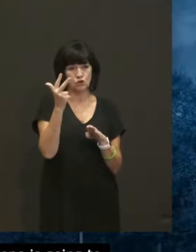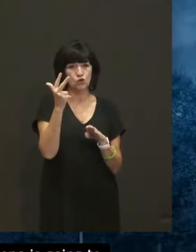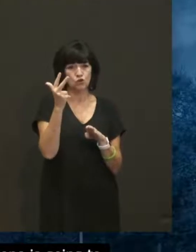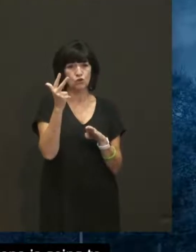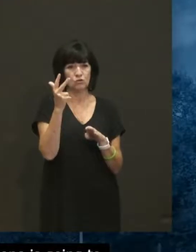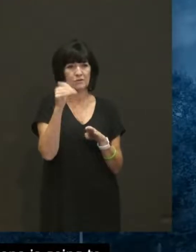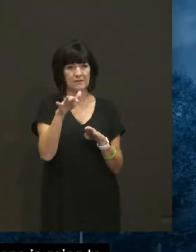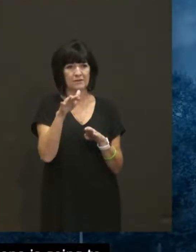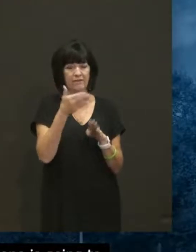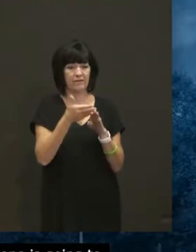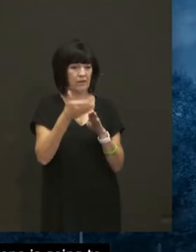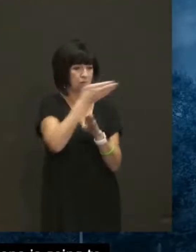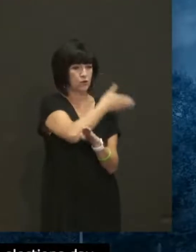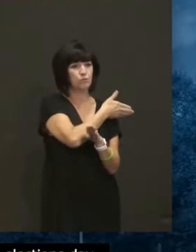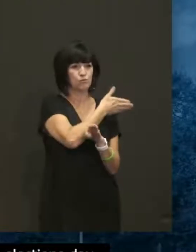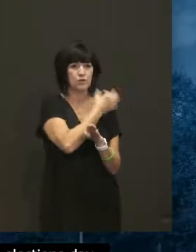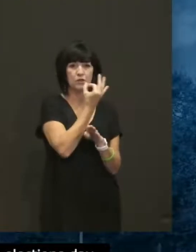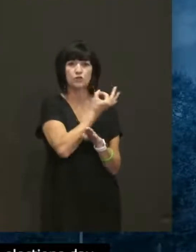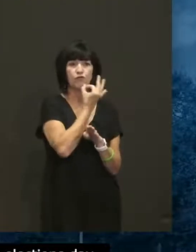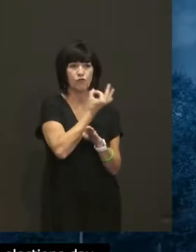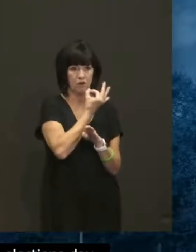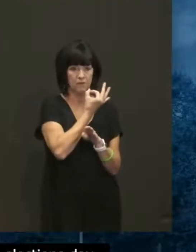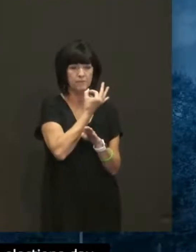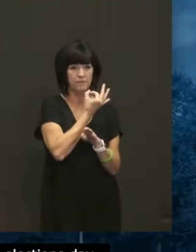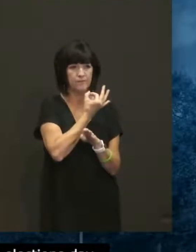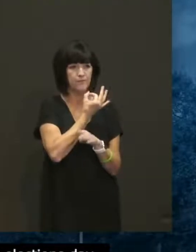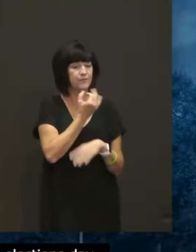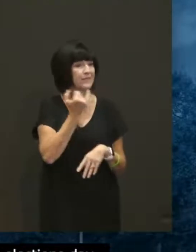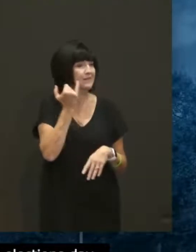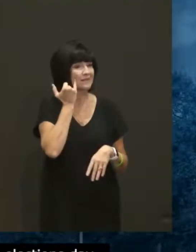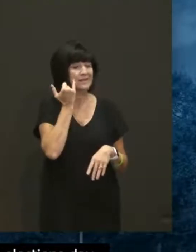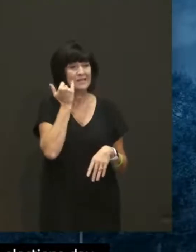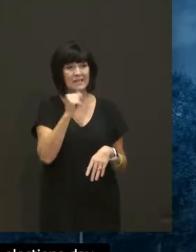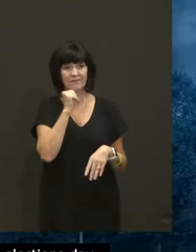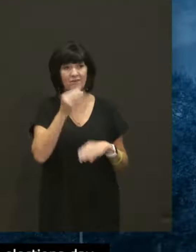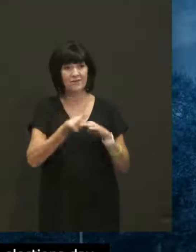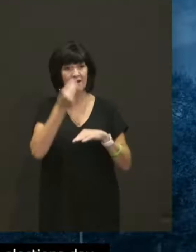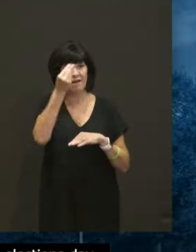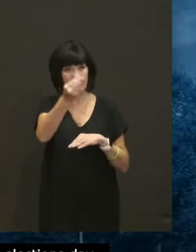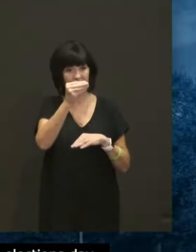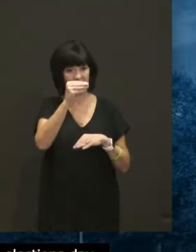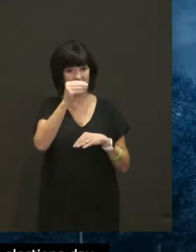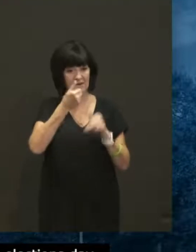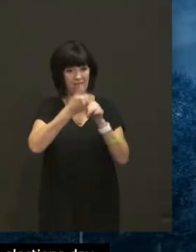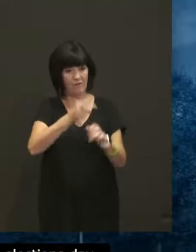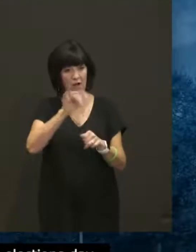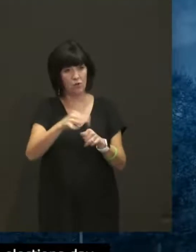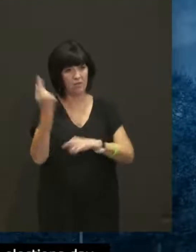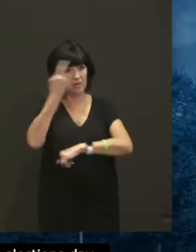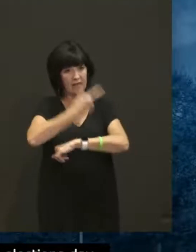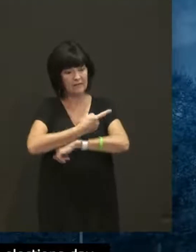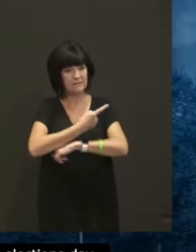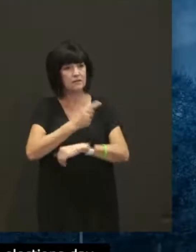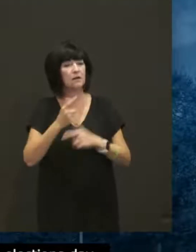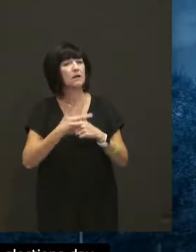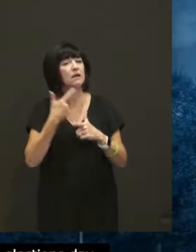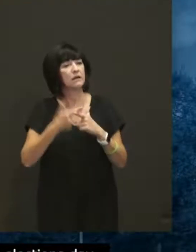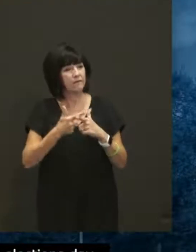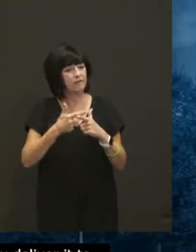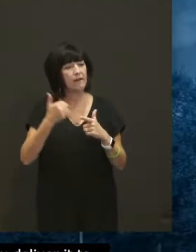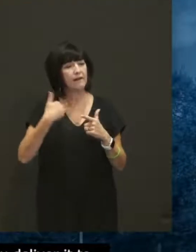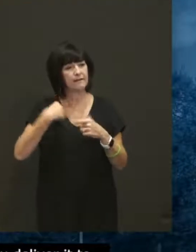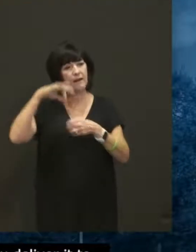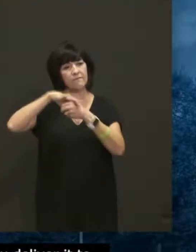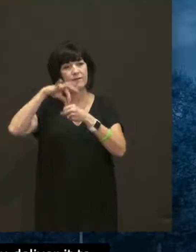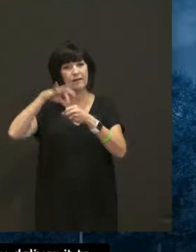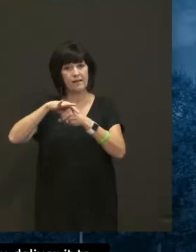previous Friday. If they don't get it in by then, they can deliver it to the drop boxes at their county election